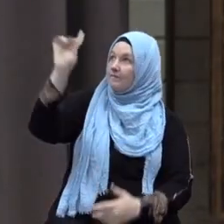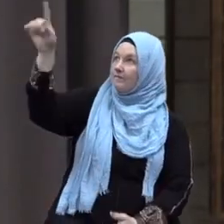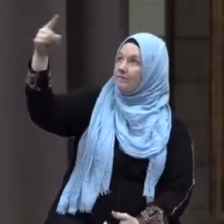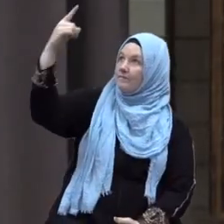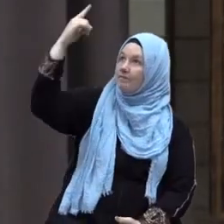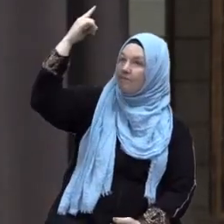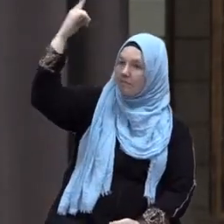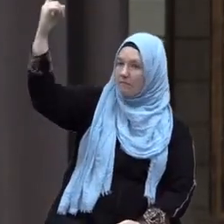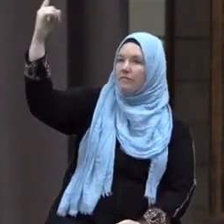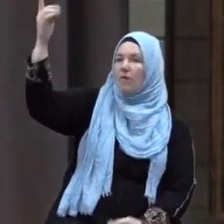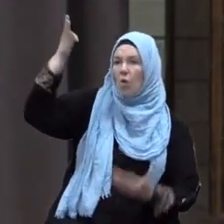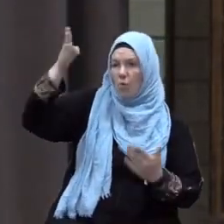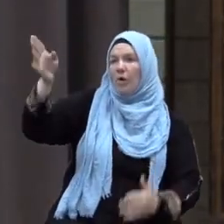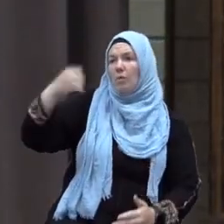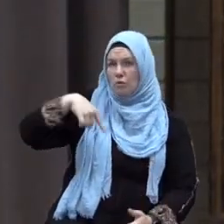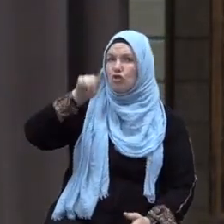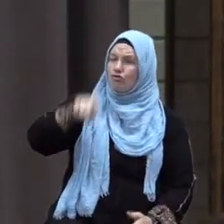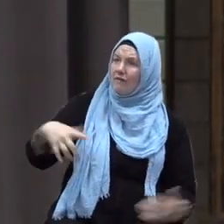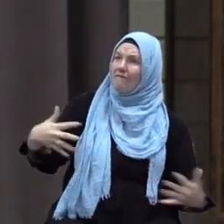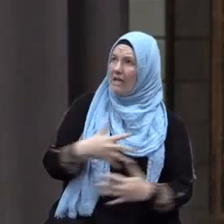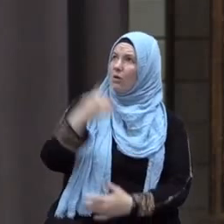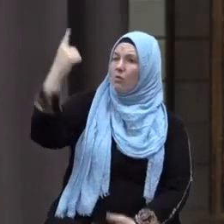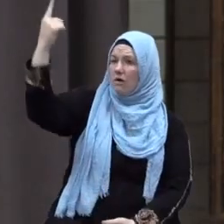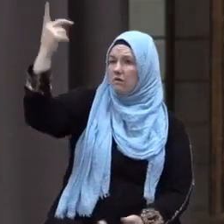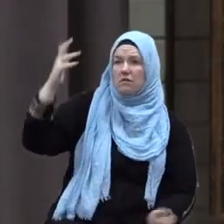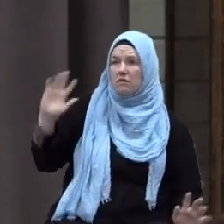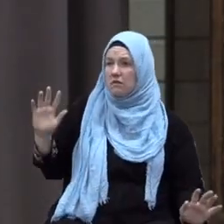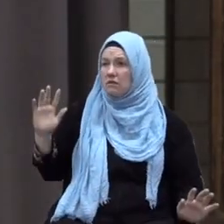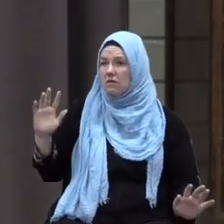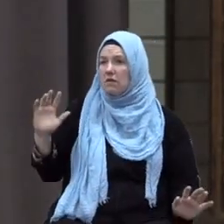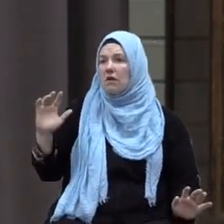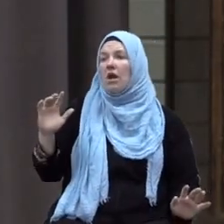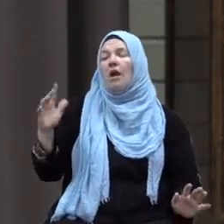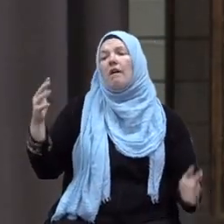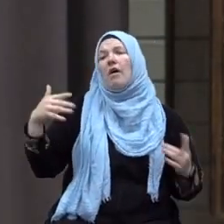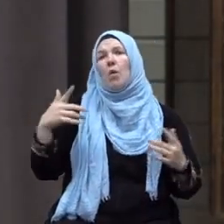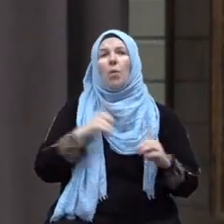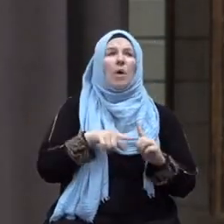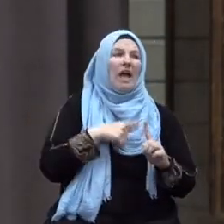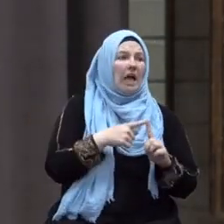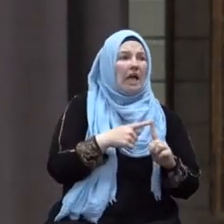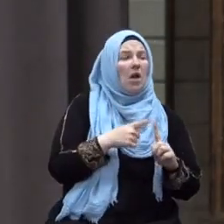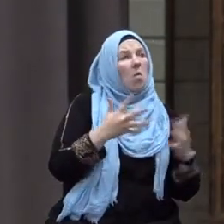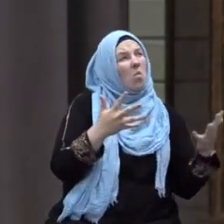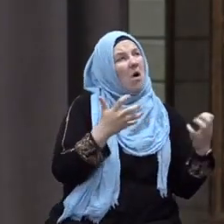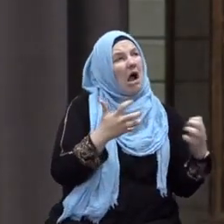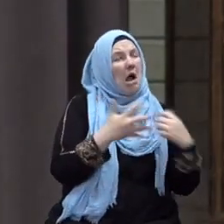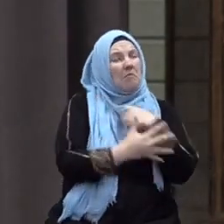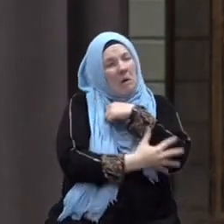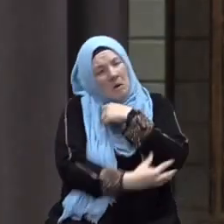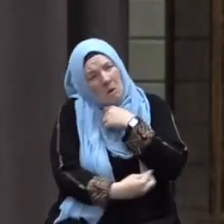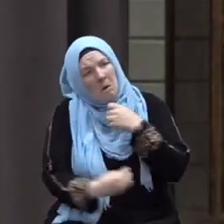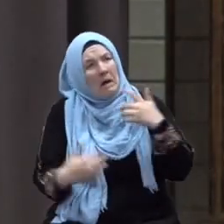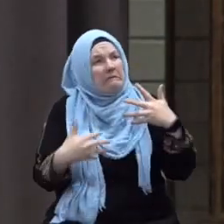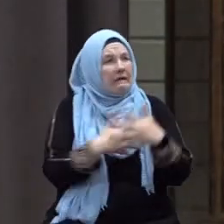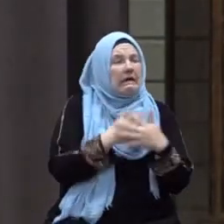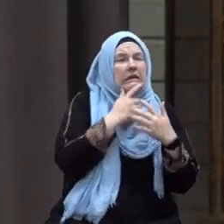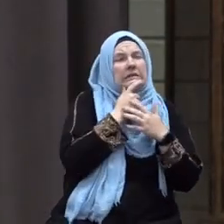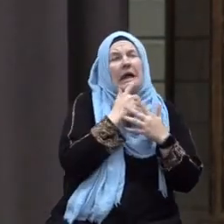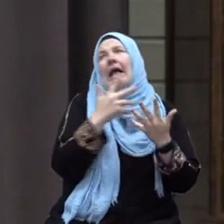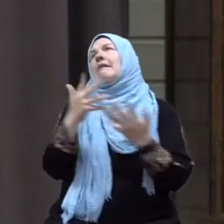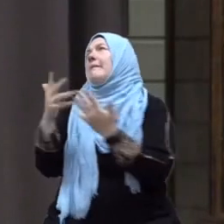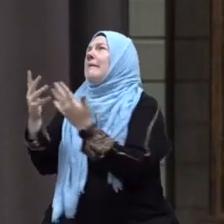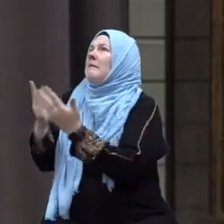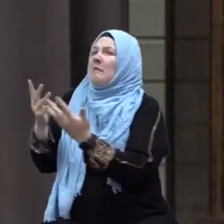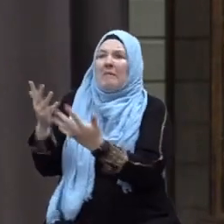way He ought to be feared. Not only when you want something, not only when you are afraid for something.